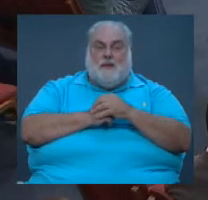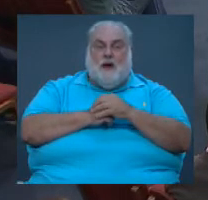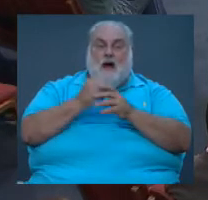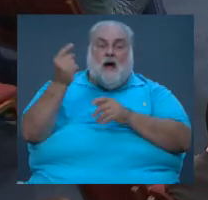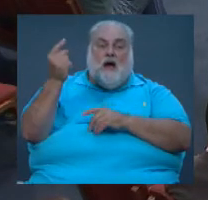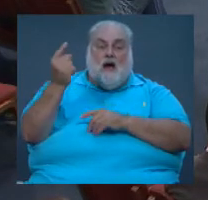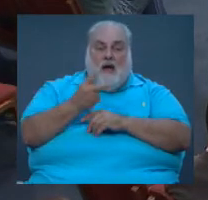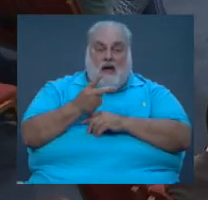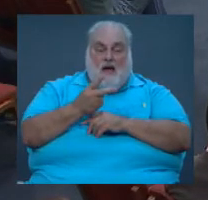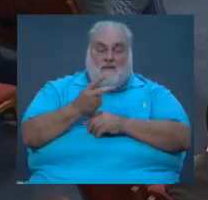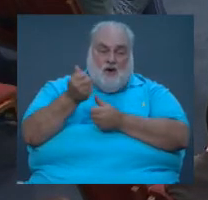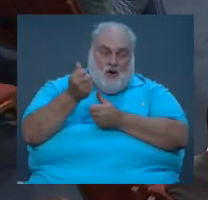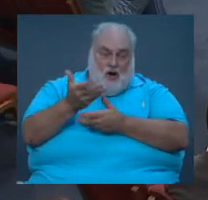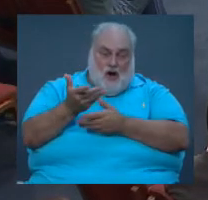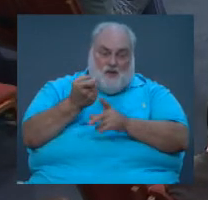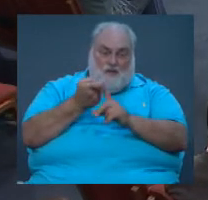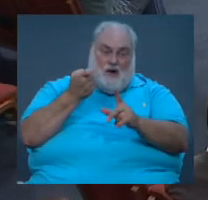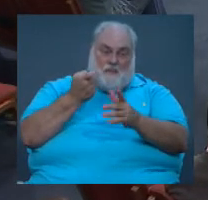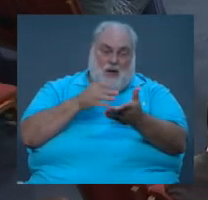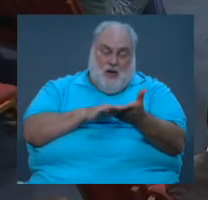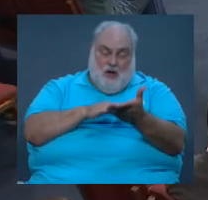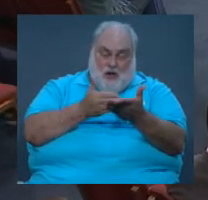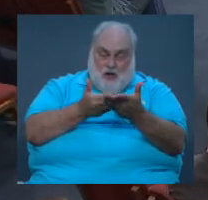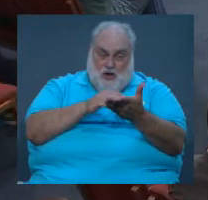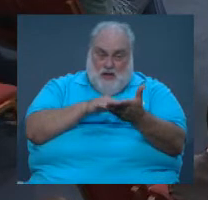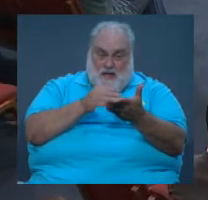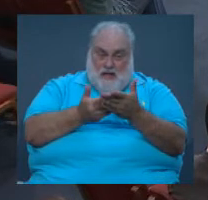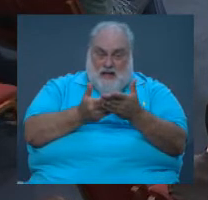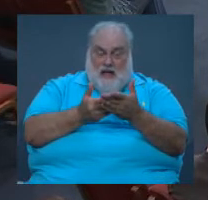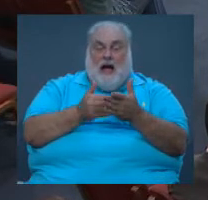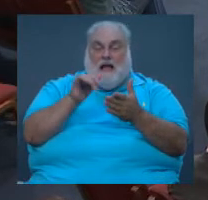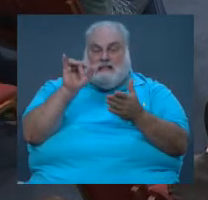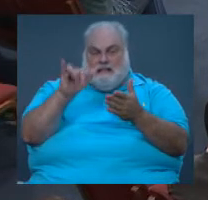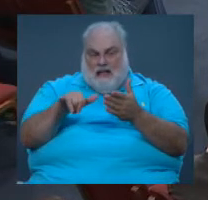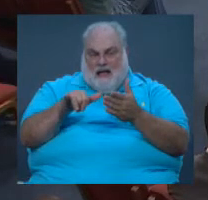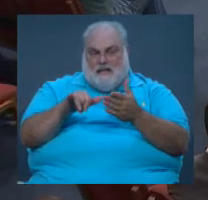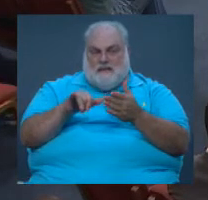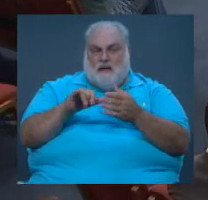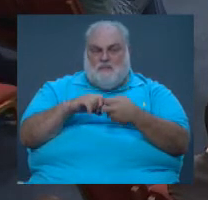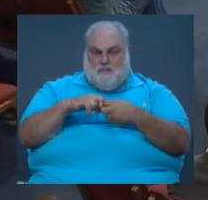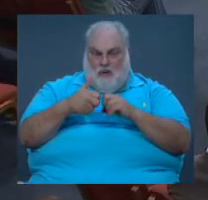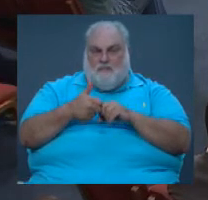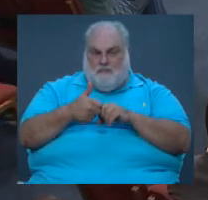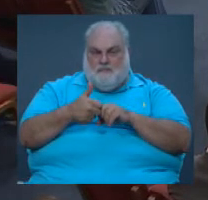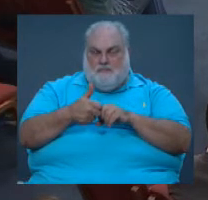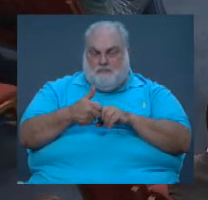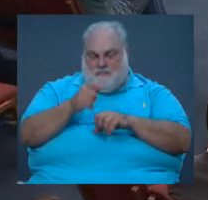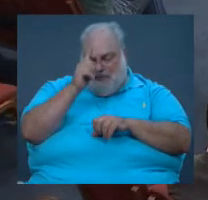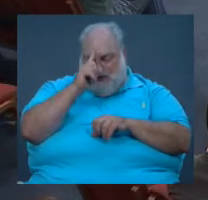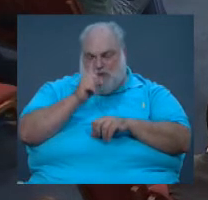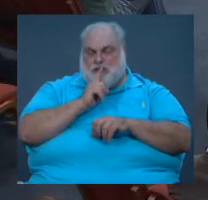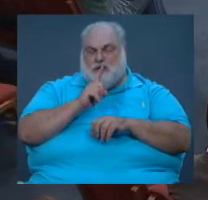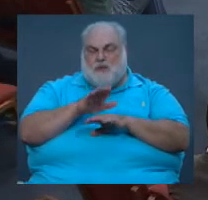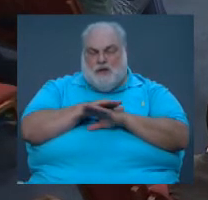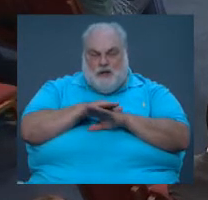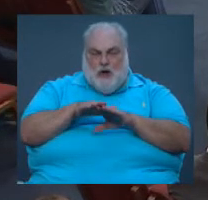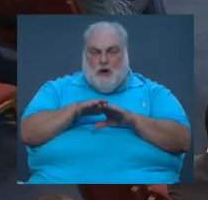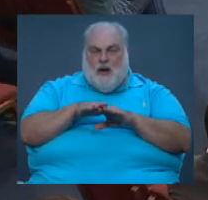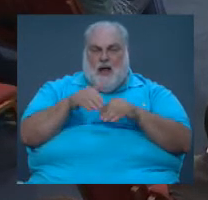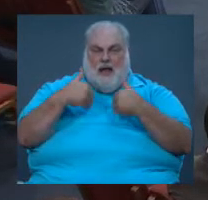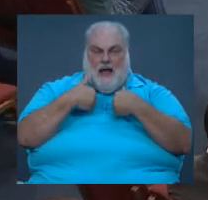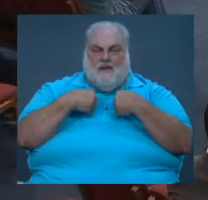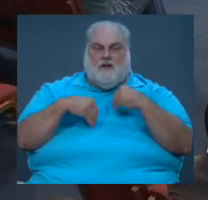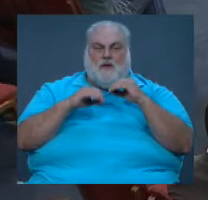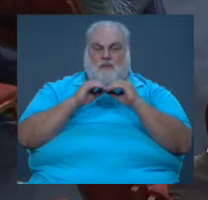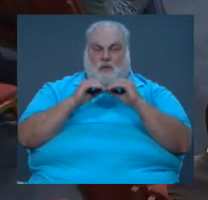them are caused by cooking, that I think is a problem, and I want to make sure that we're not going to have more fires if